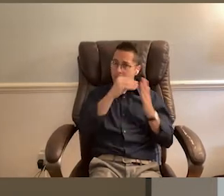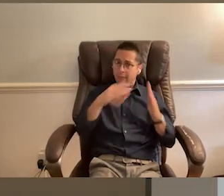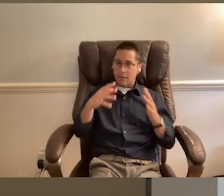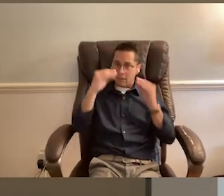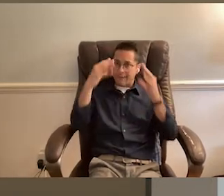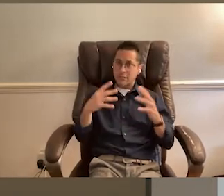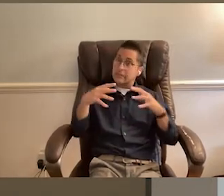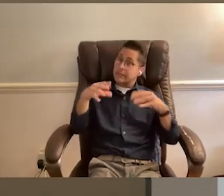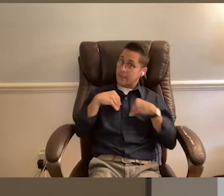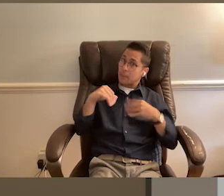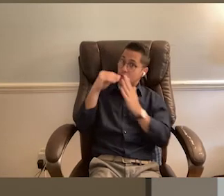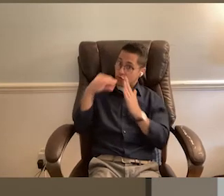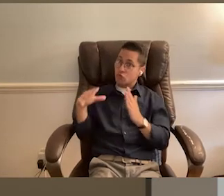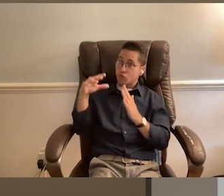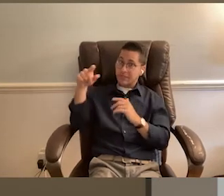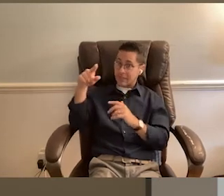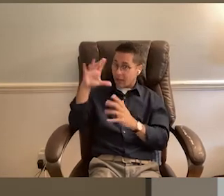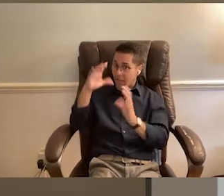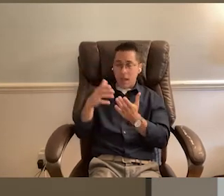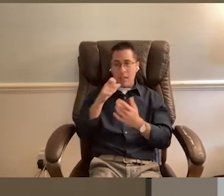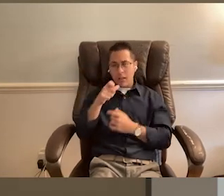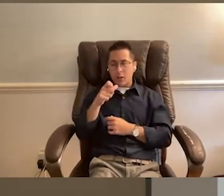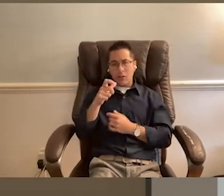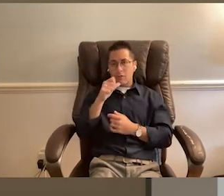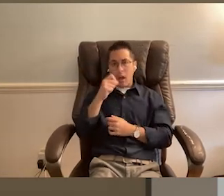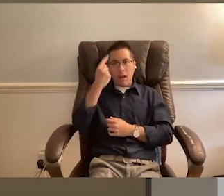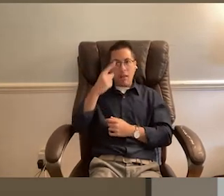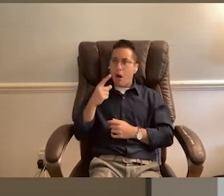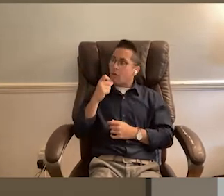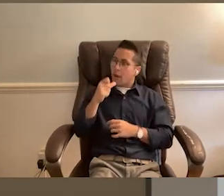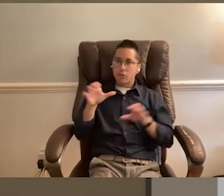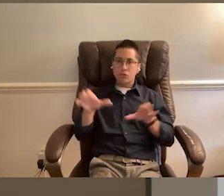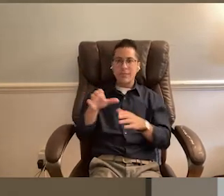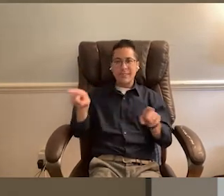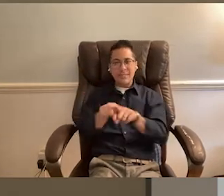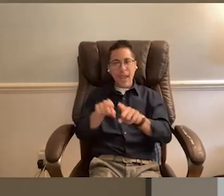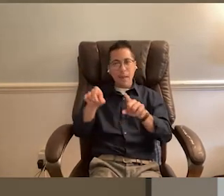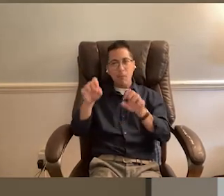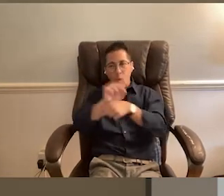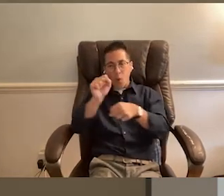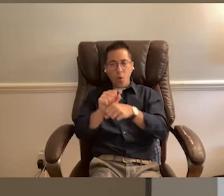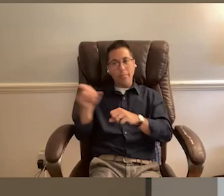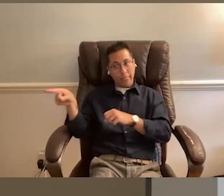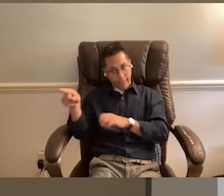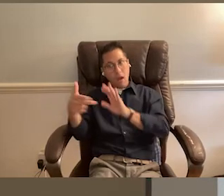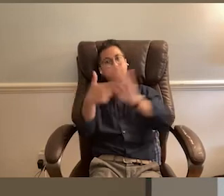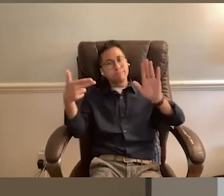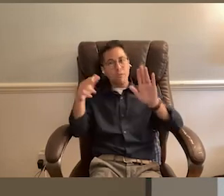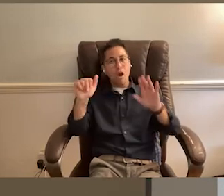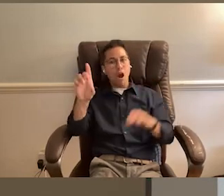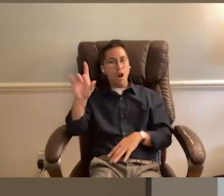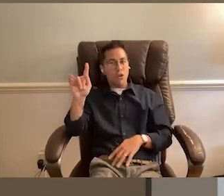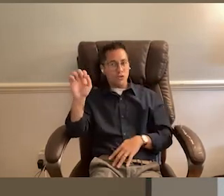semester, or sometimes right after the beginning of the semester, though that's not my preference, the professor will provide me the syllabus for the class. And I will take it and I will create